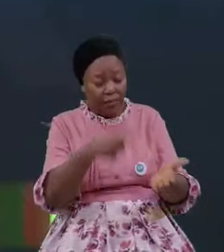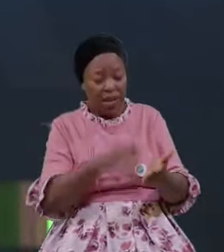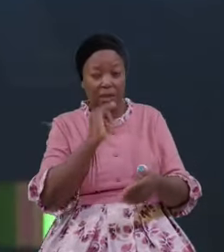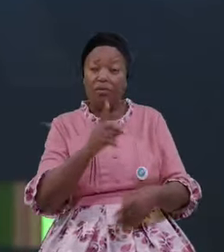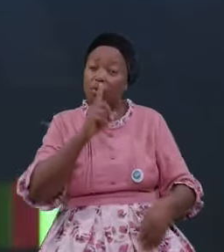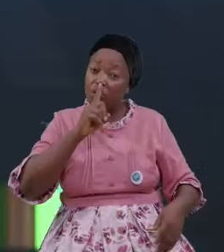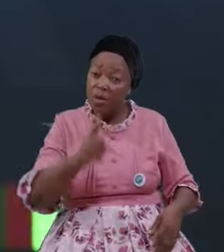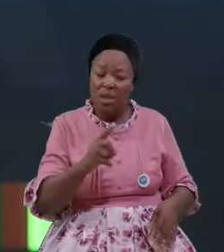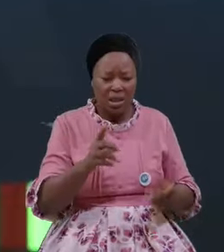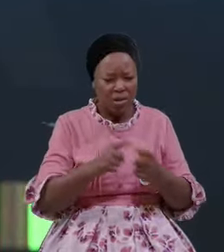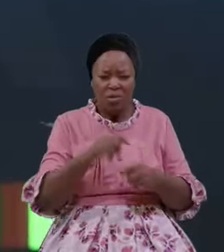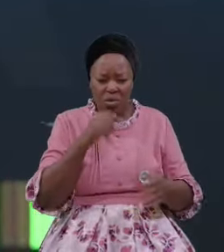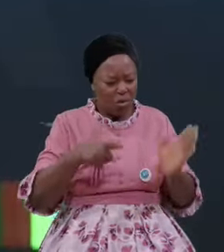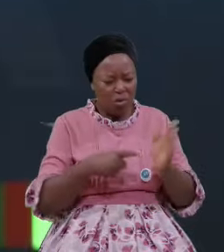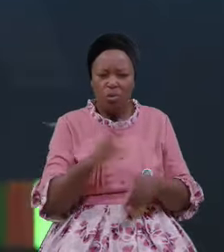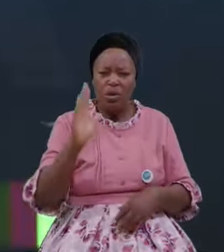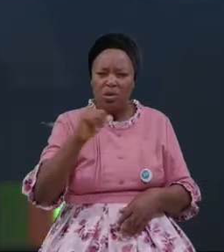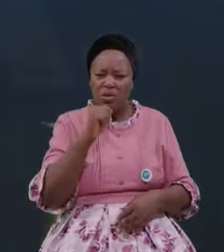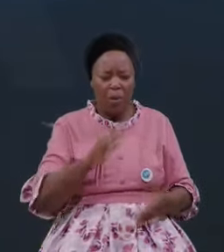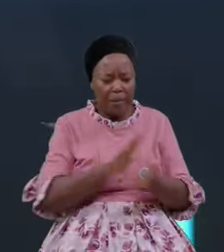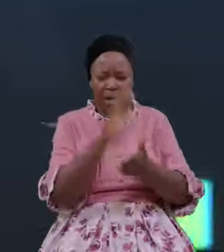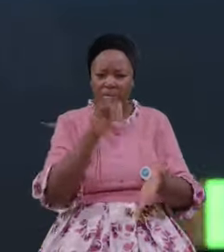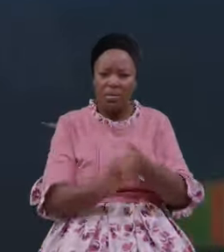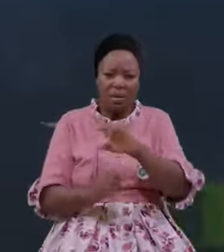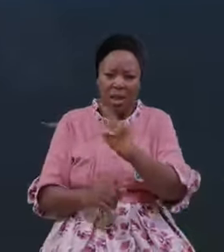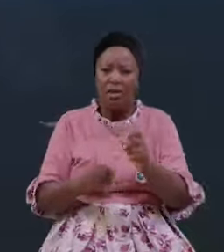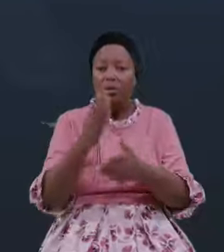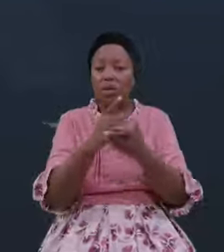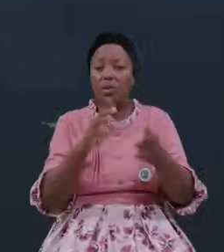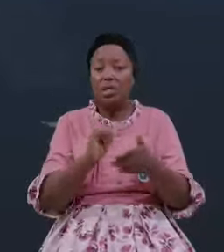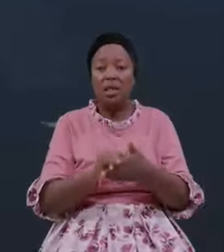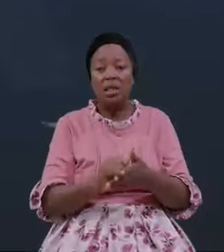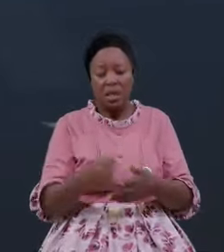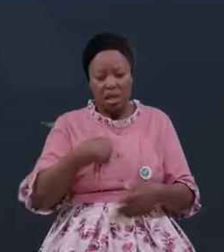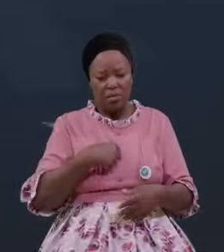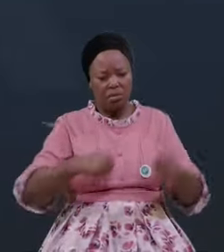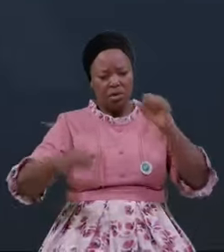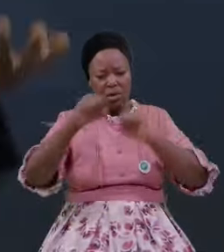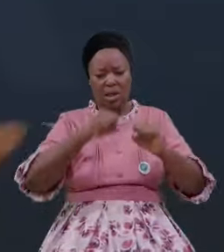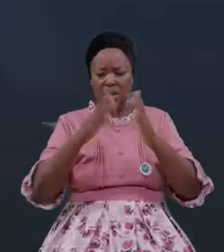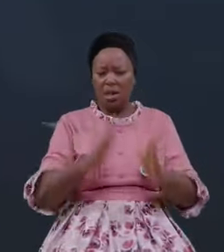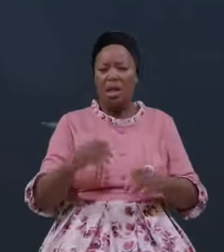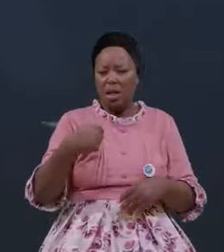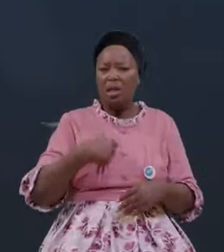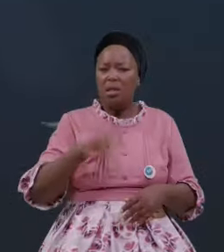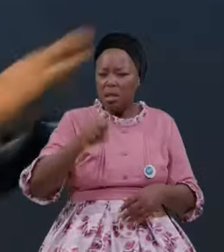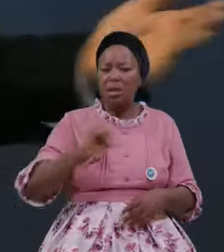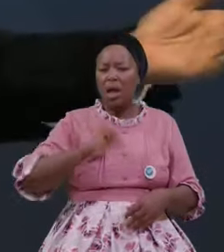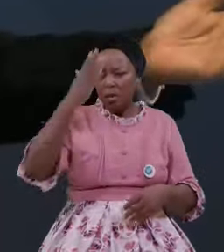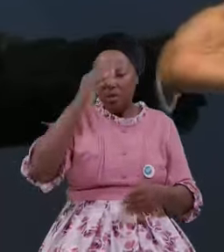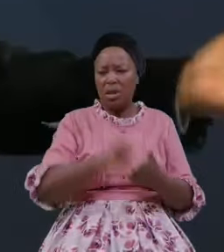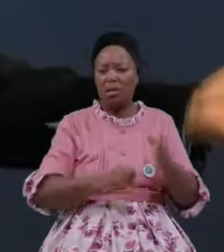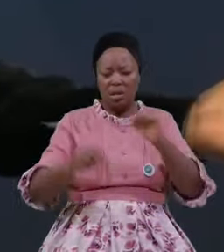you believe that? Somebody says, I'm a scientist. Yes, I understand. We scientists, we work